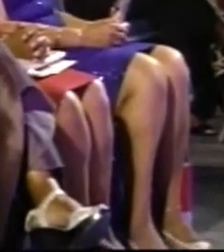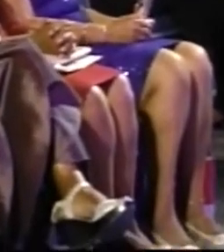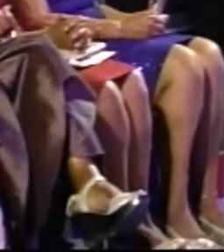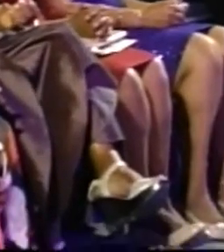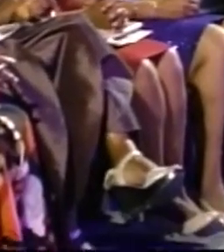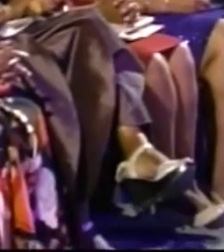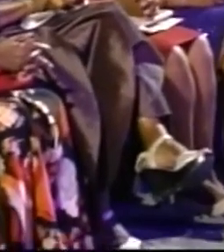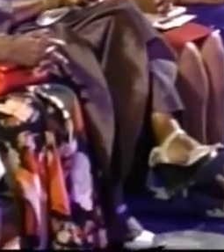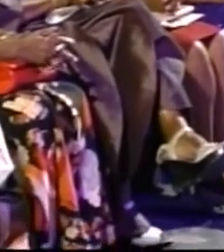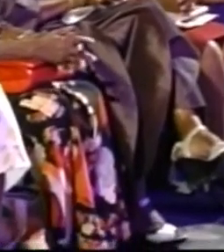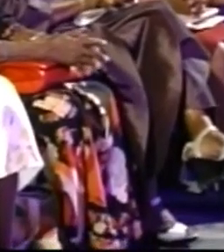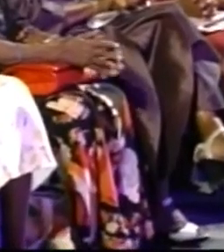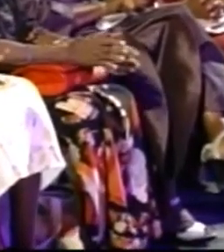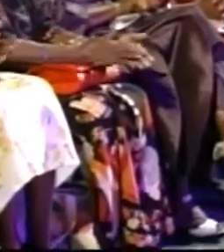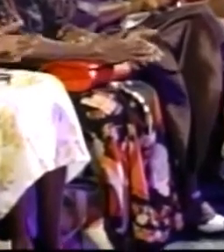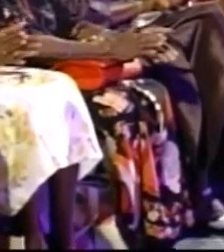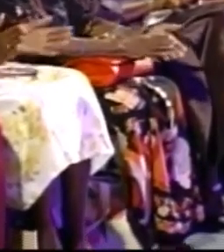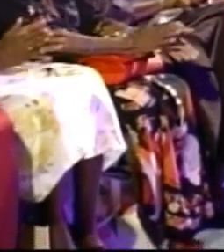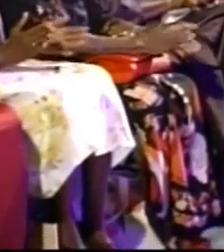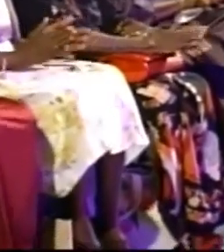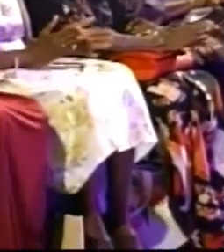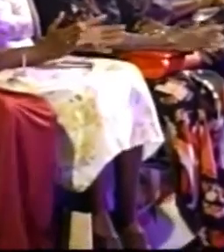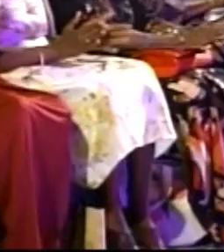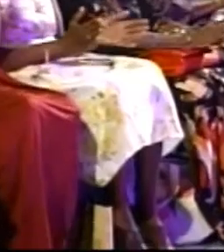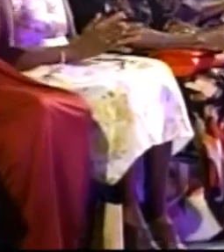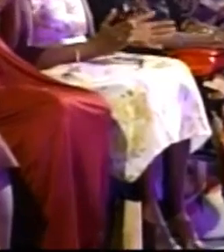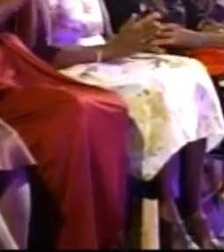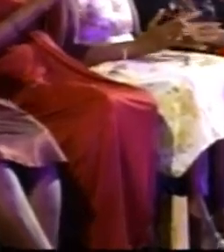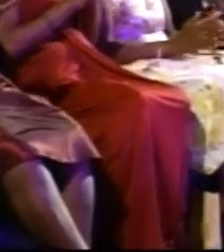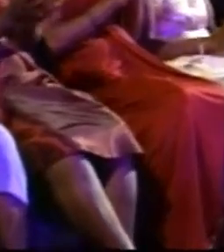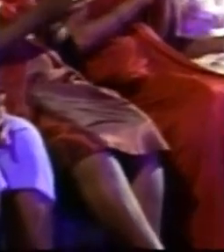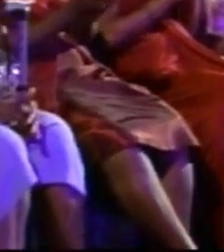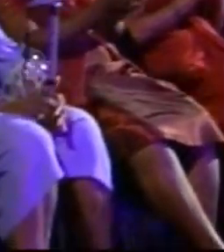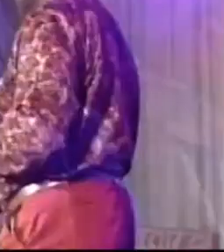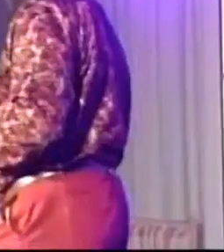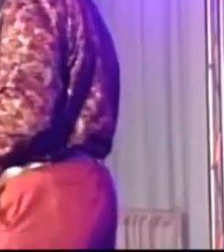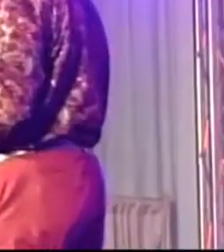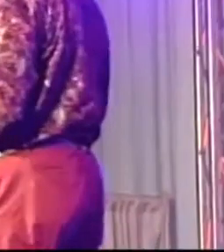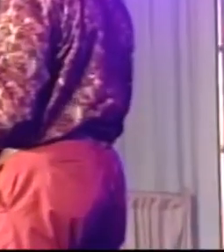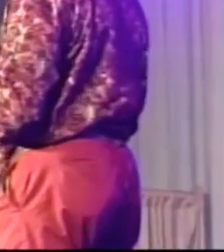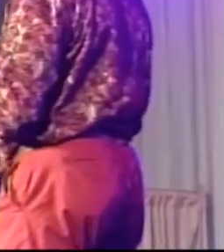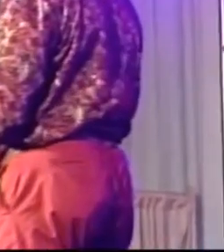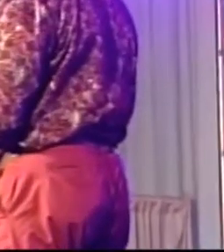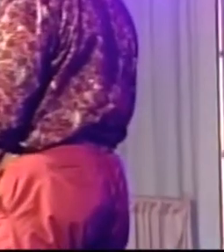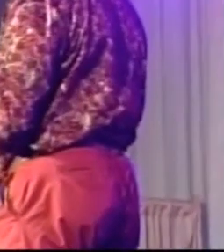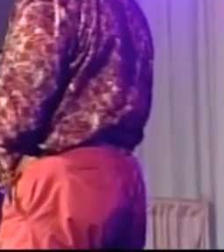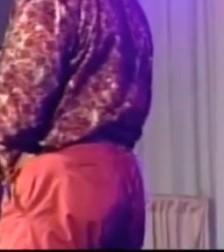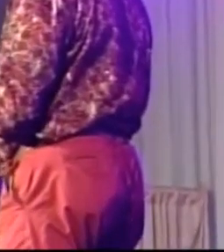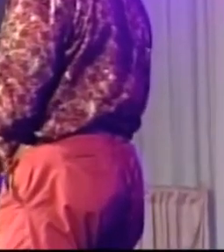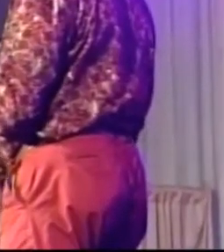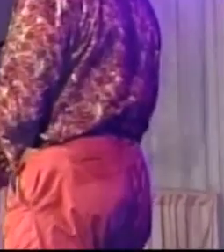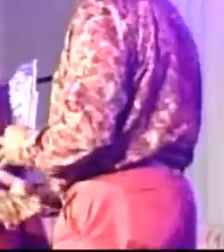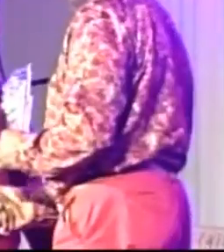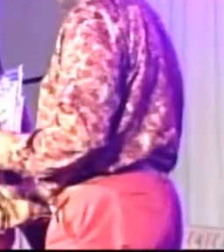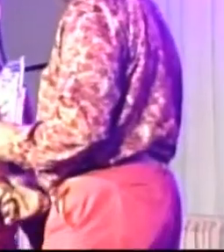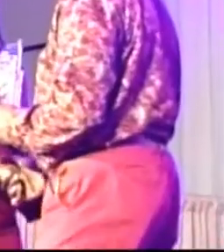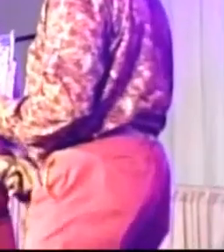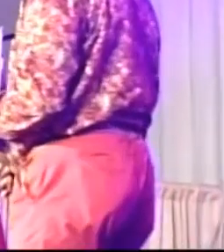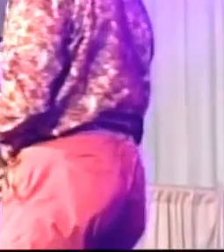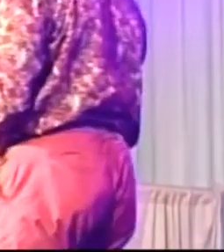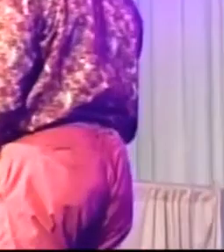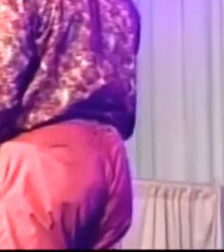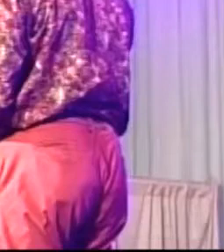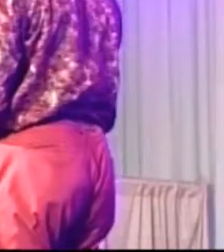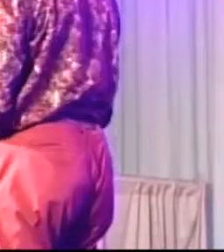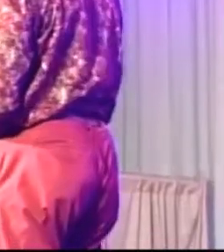the Lloyd Erskine Sandiford Center last night. This year's show targeted mothers who've made invaluable contributions to the country